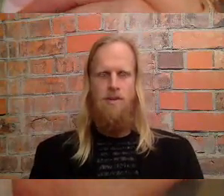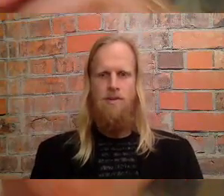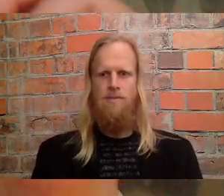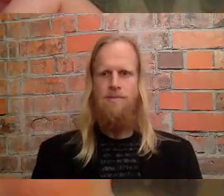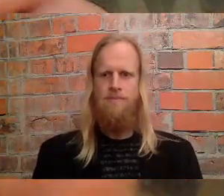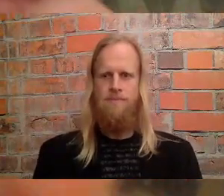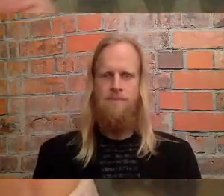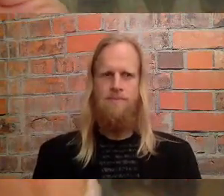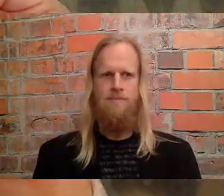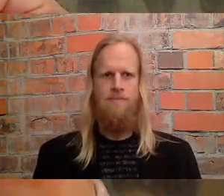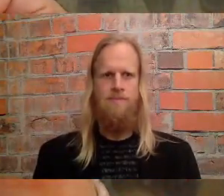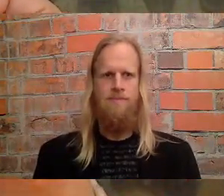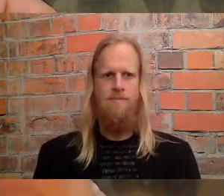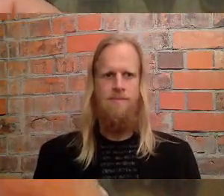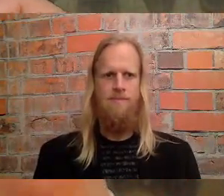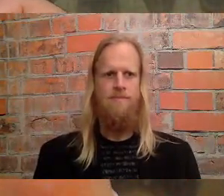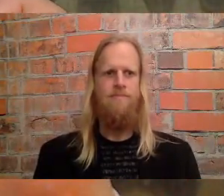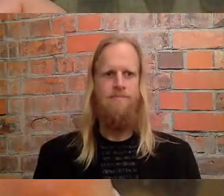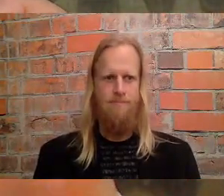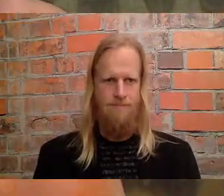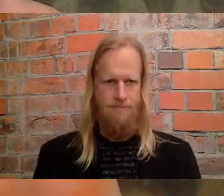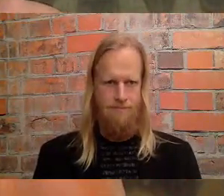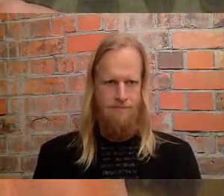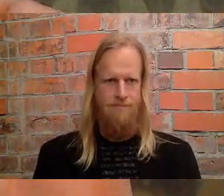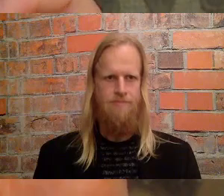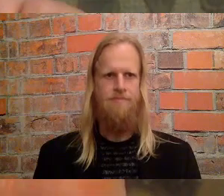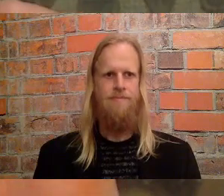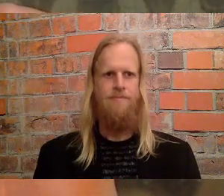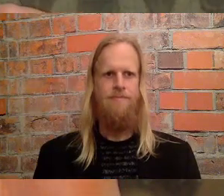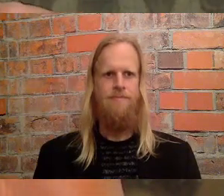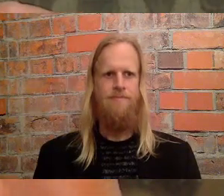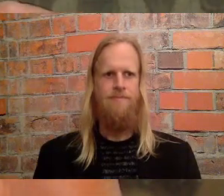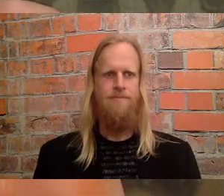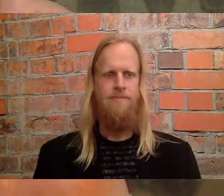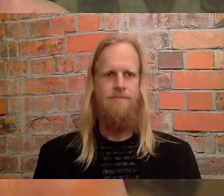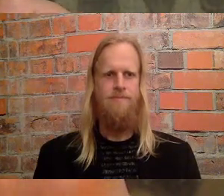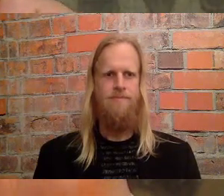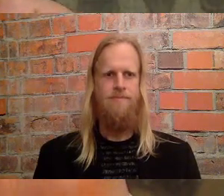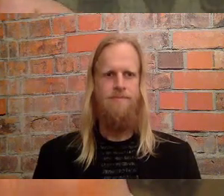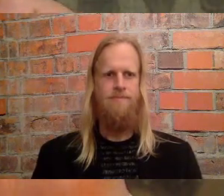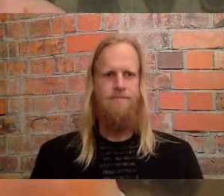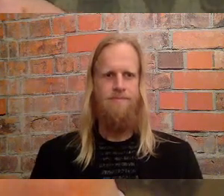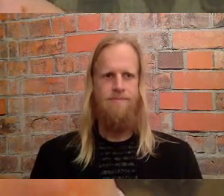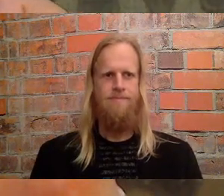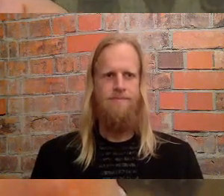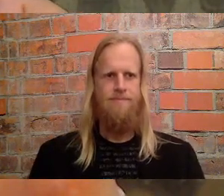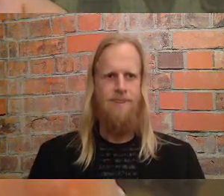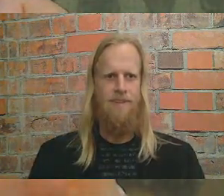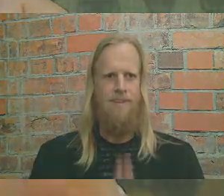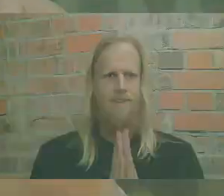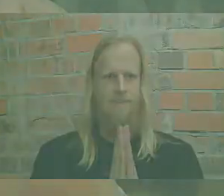possible. Magnus, would you roll the core causes, please? I'll see you guys in 5 minutes.